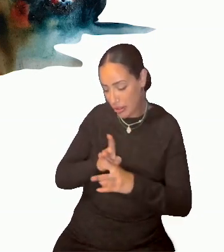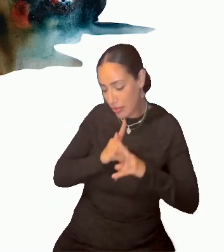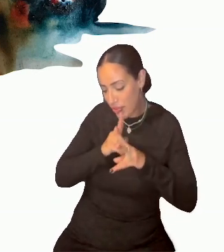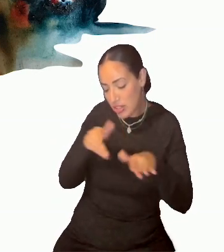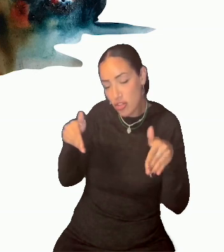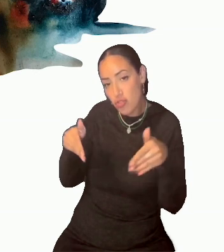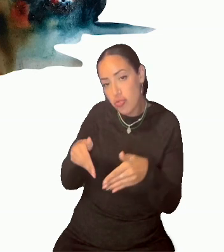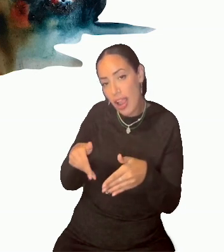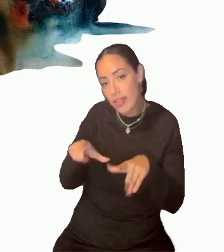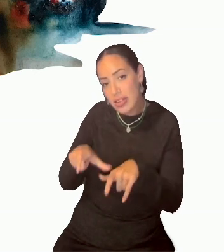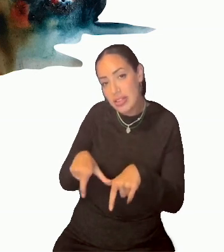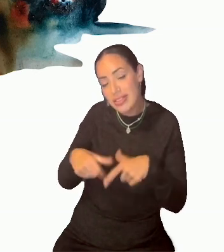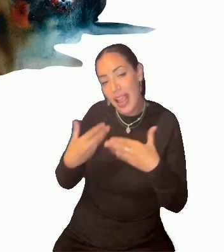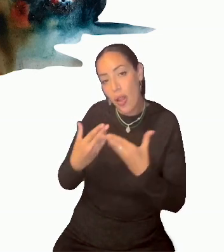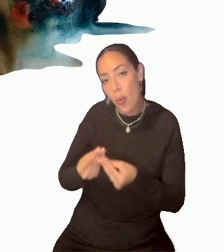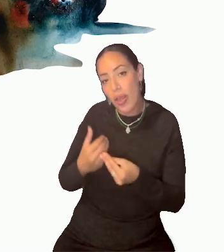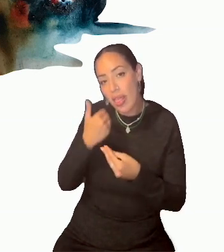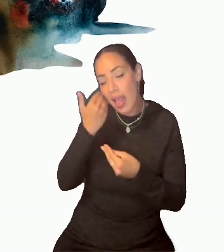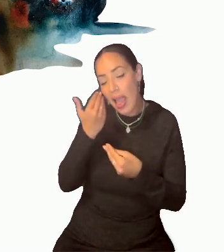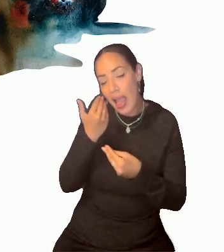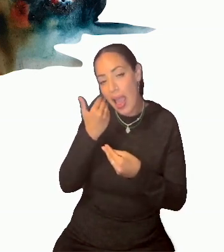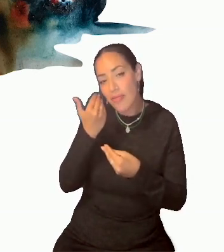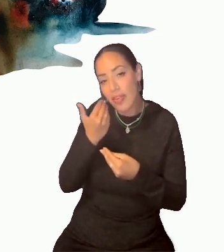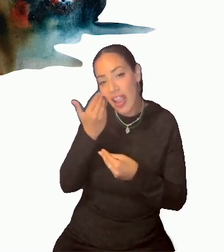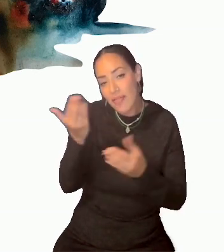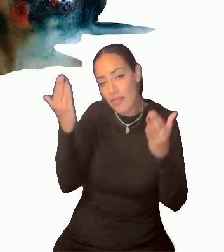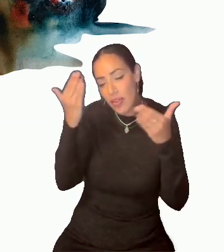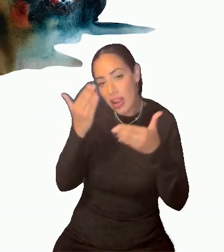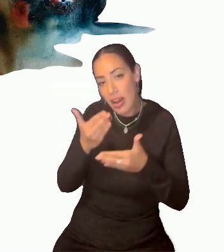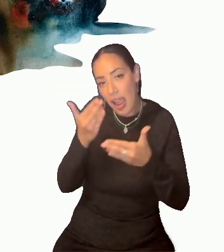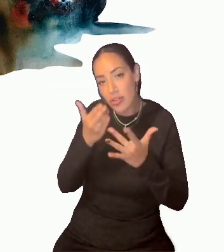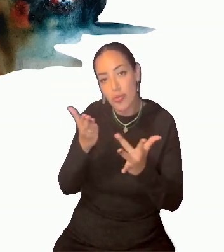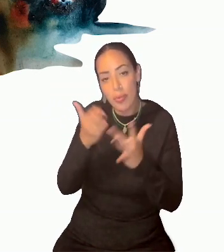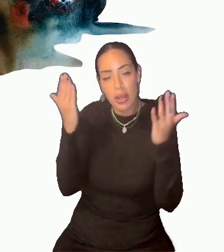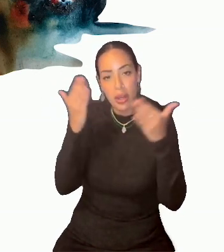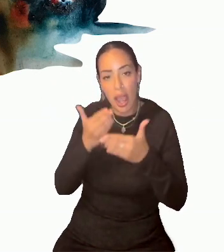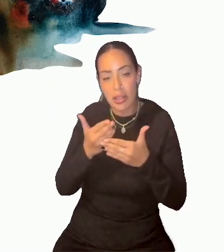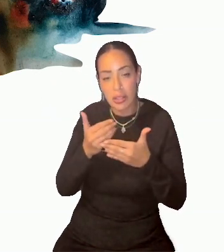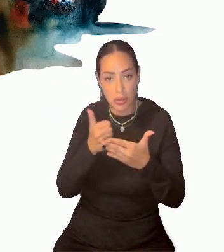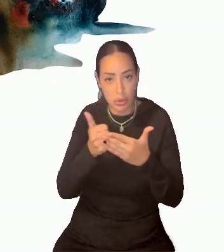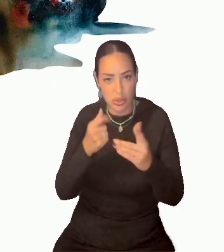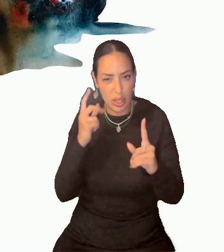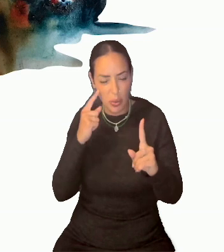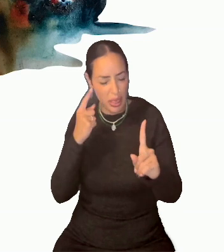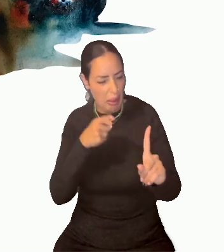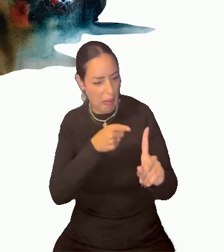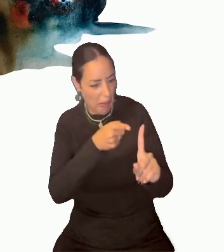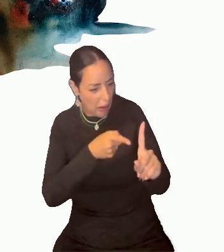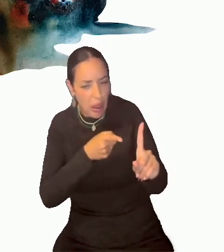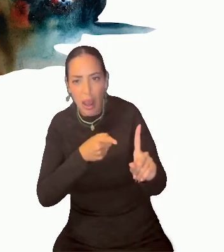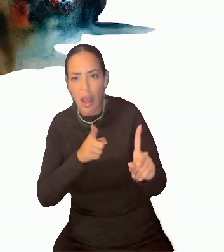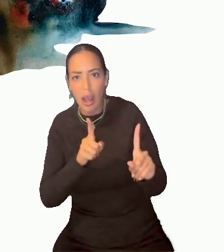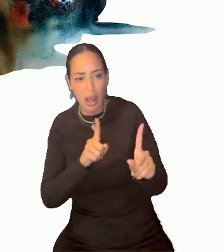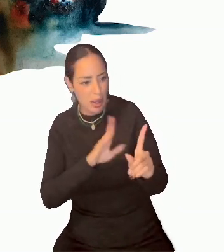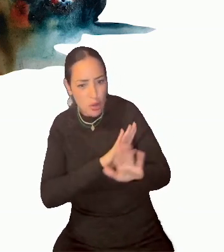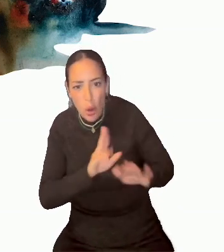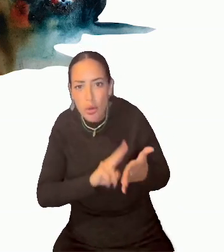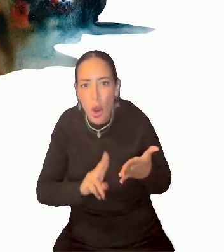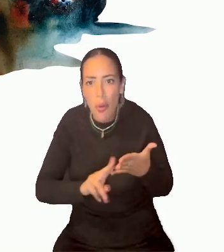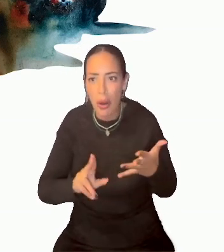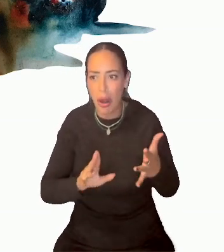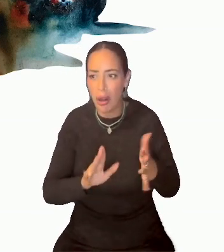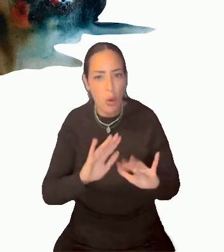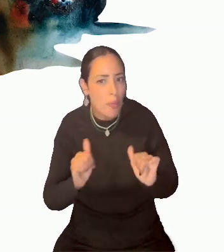her until midnight so that she wasn't alone. Such accounts often evoke concern and judgment, raising questions about what is